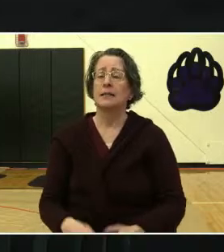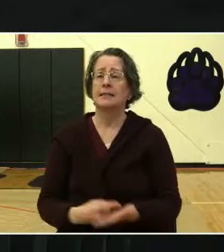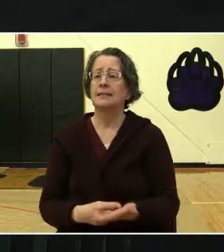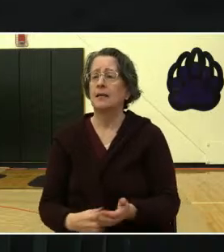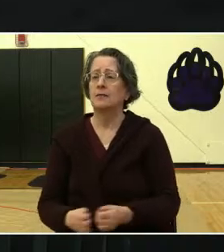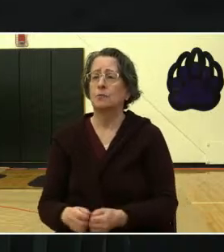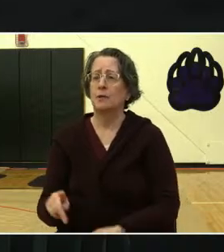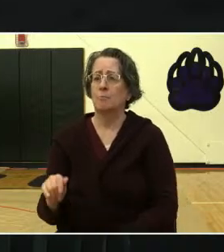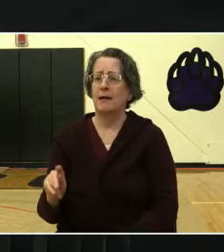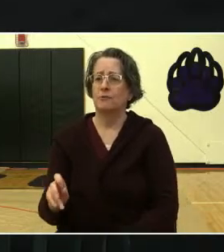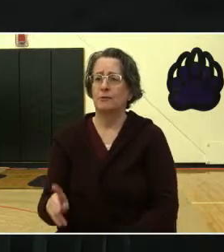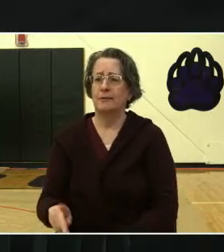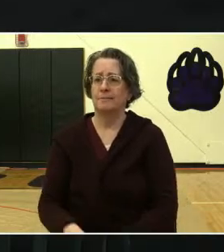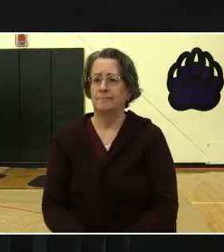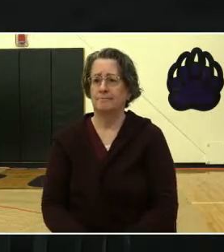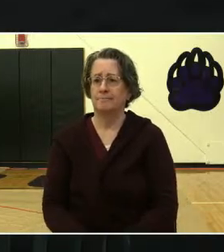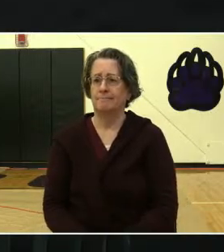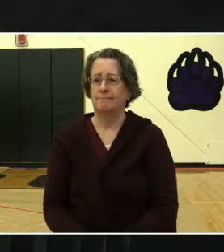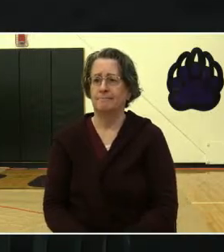moderator's